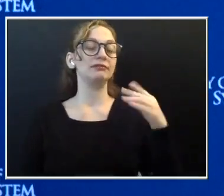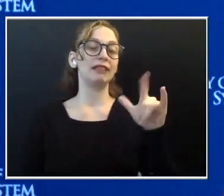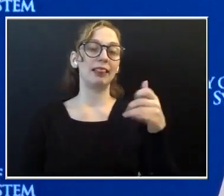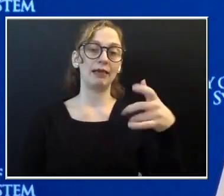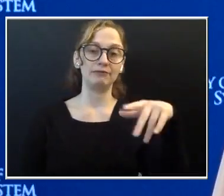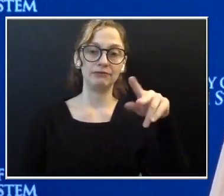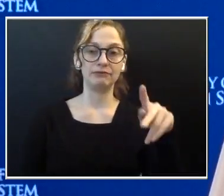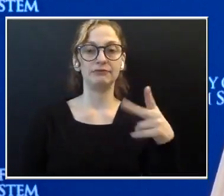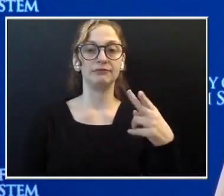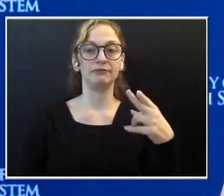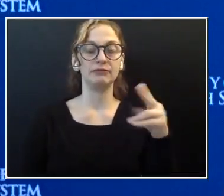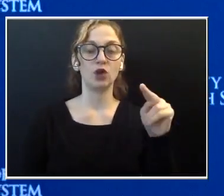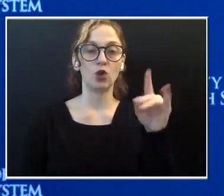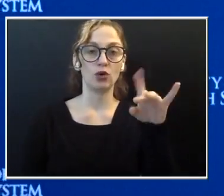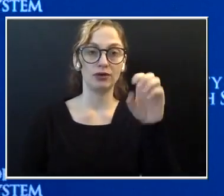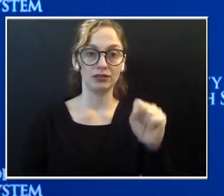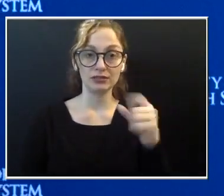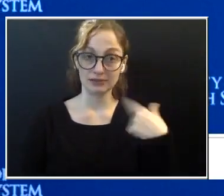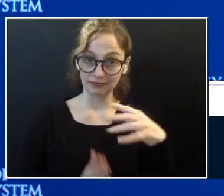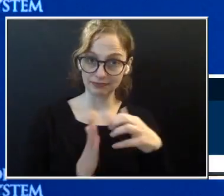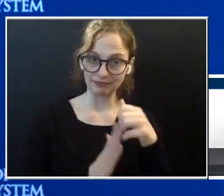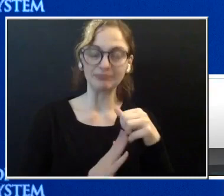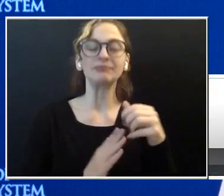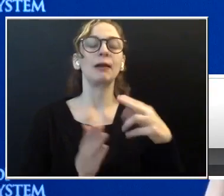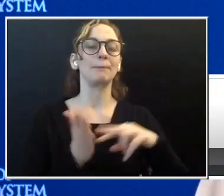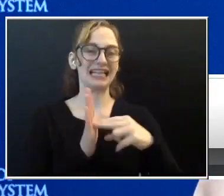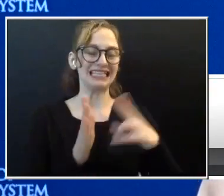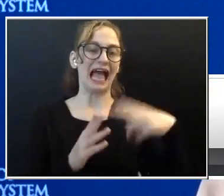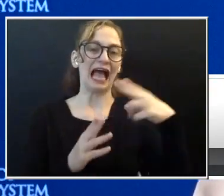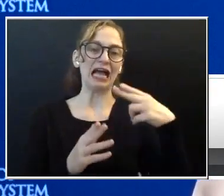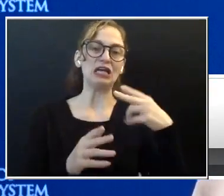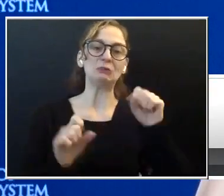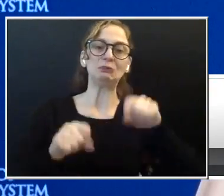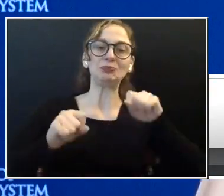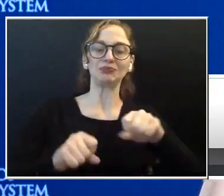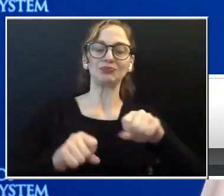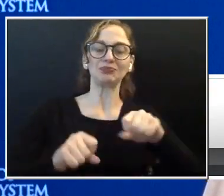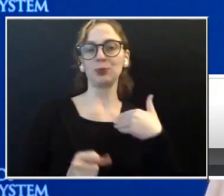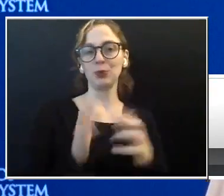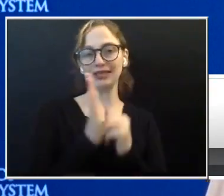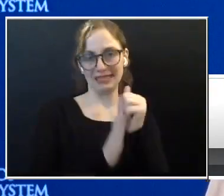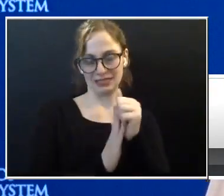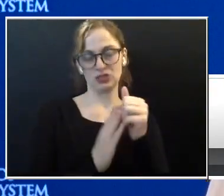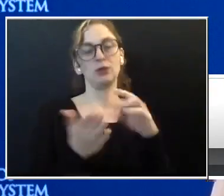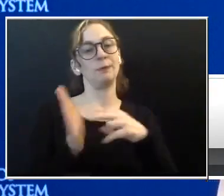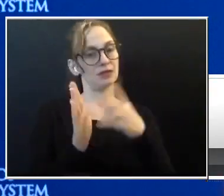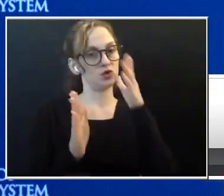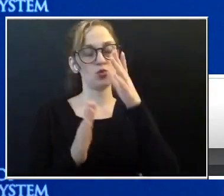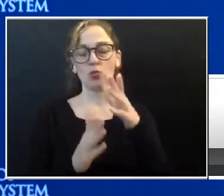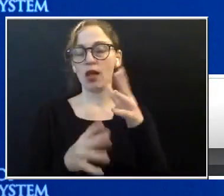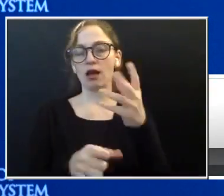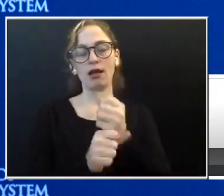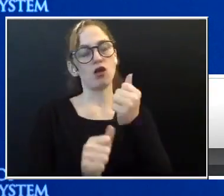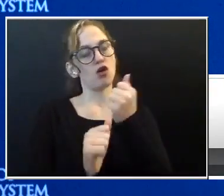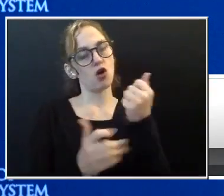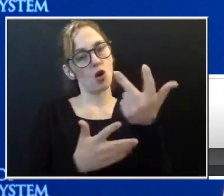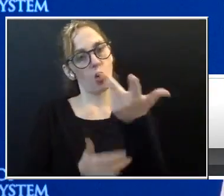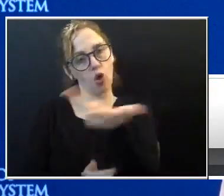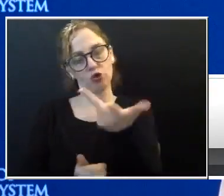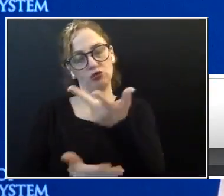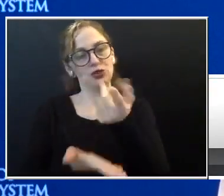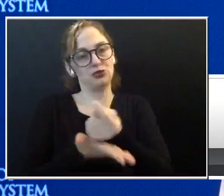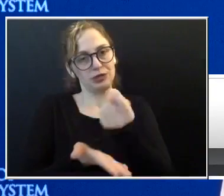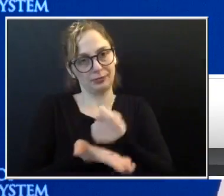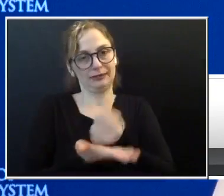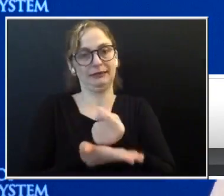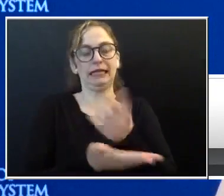immunotherapy, surgery, and radiation. And what we found with this trial, we asked the question, well, if you start with your chemotherapy